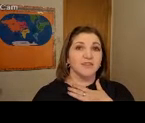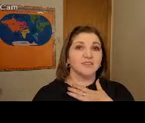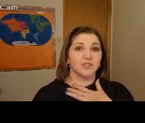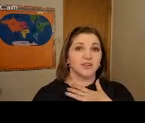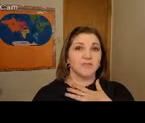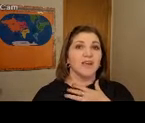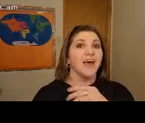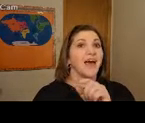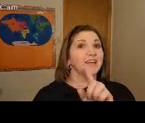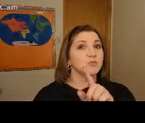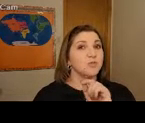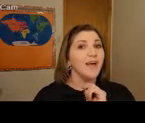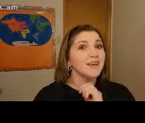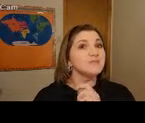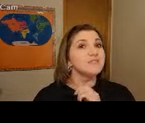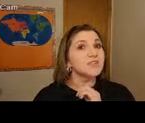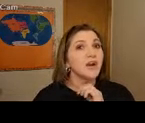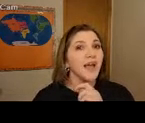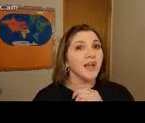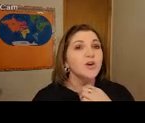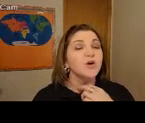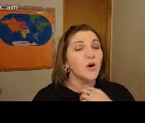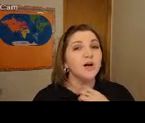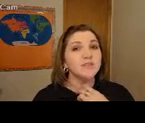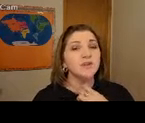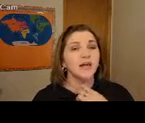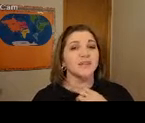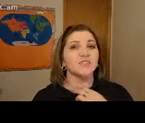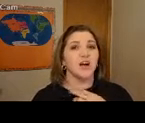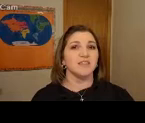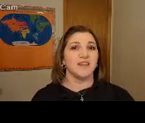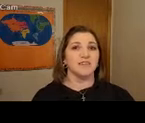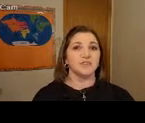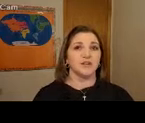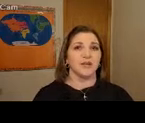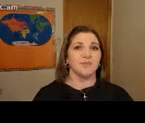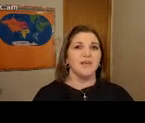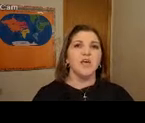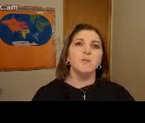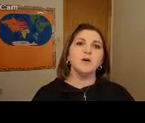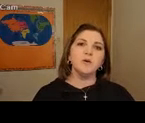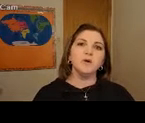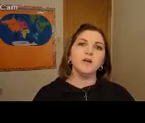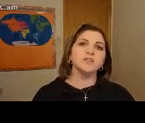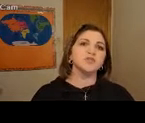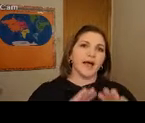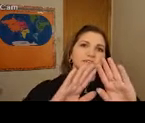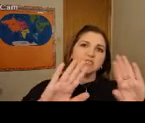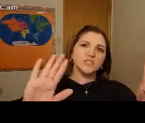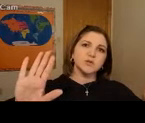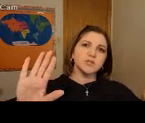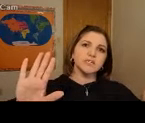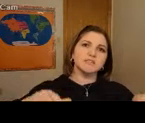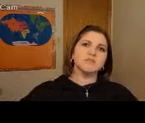chocolate ice cream, as well as Miss Craig, who also likes chocolate ice cream. But when we're